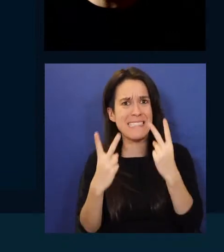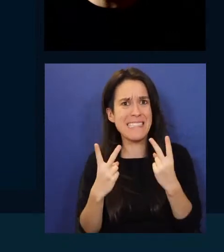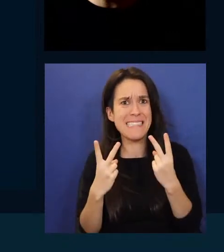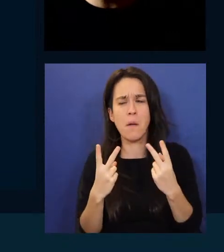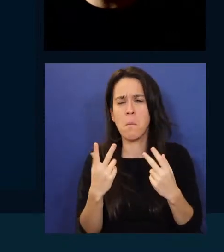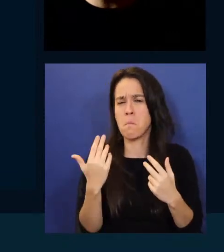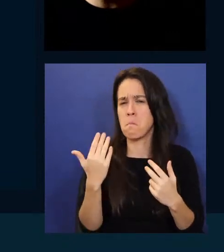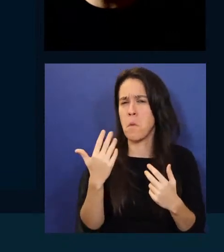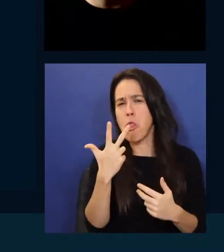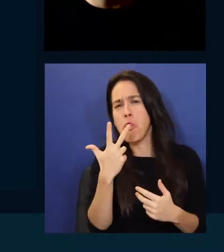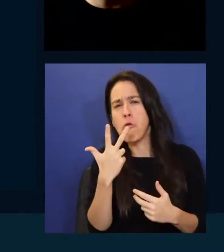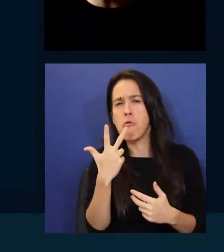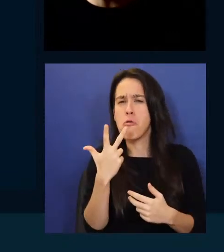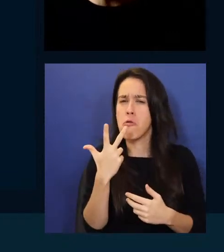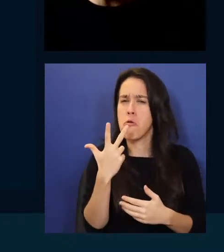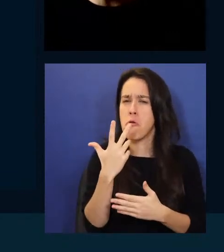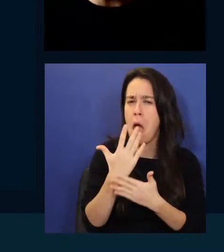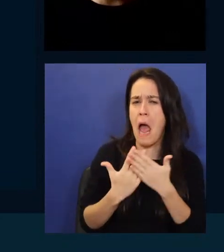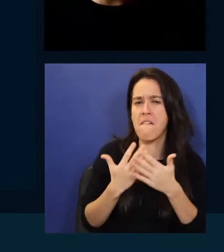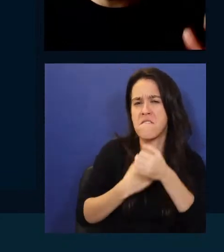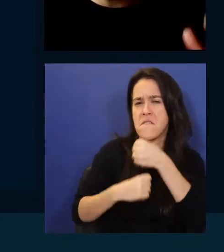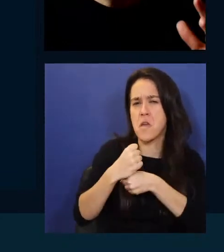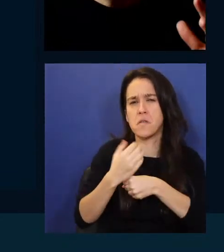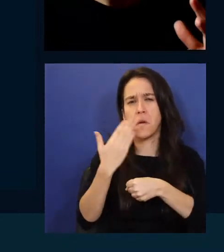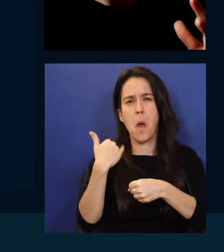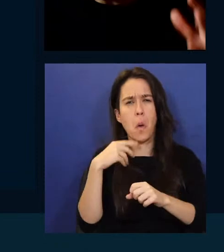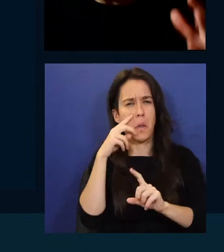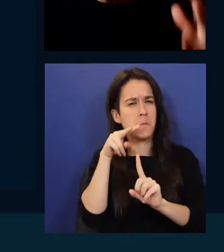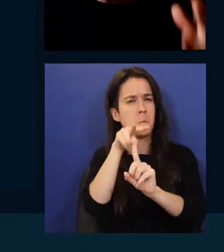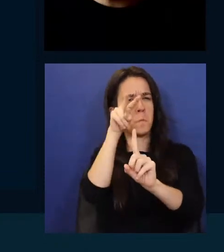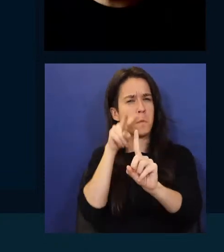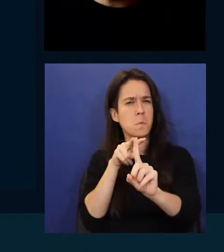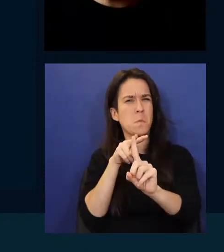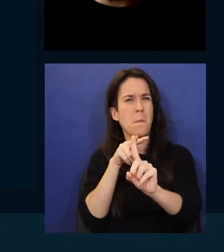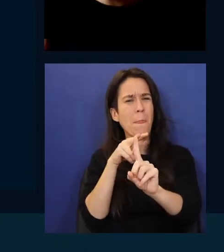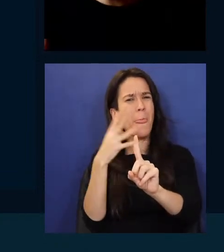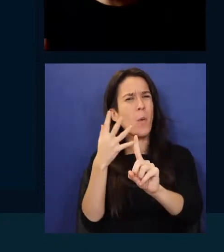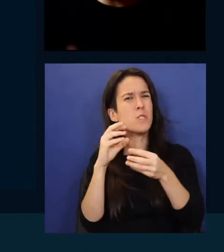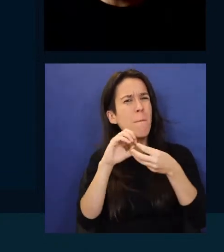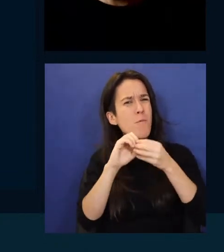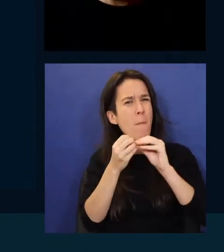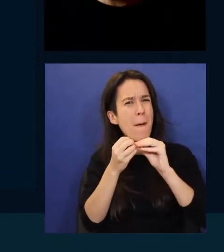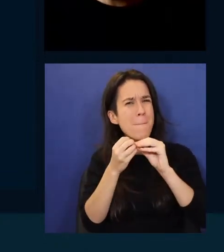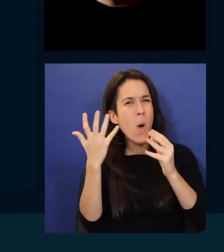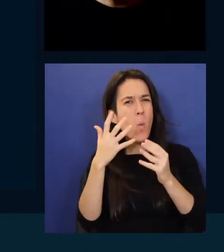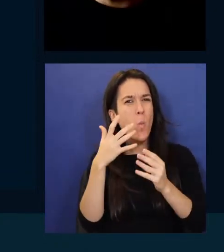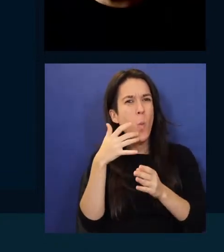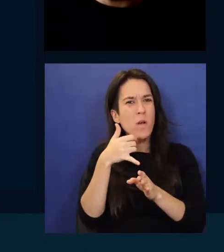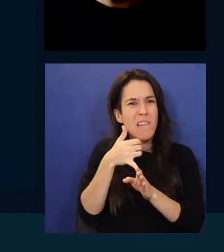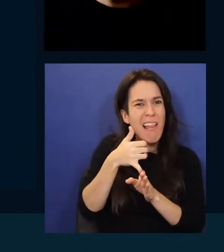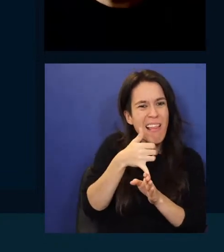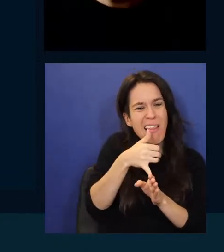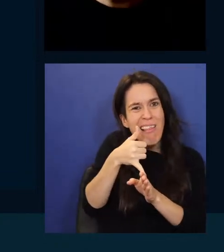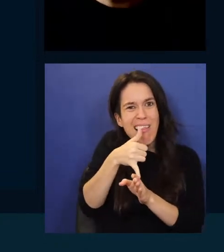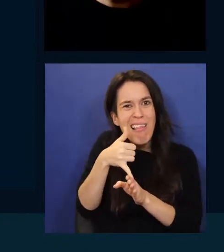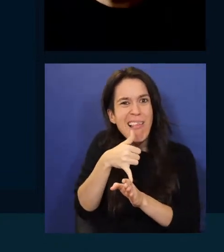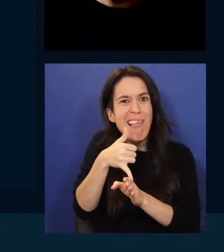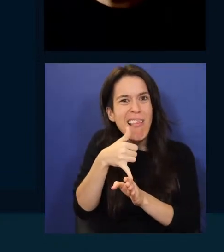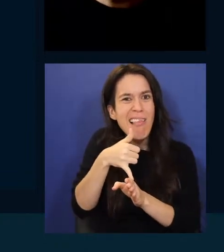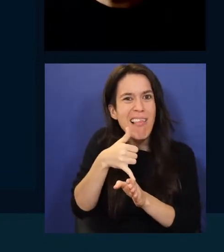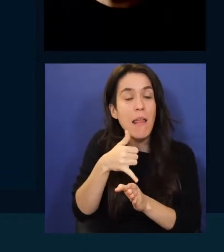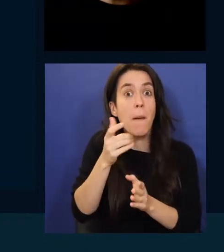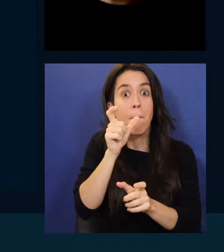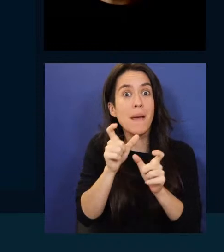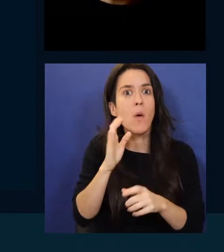years ago. We basically stepped back and said, what are the friction points? It's clear from the business users that they want time to